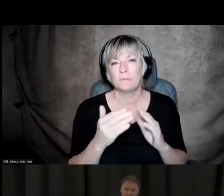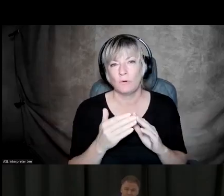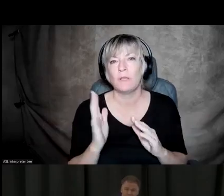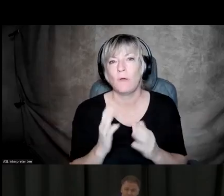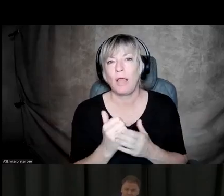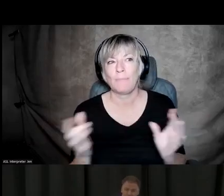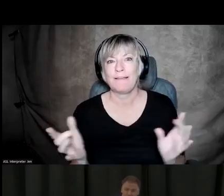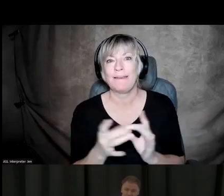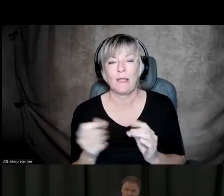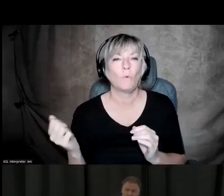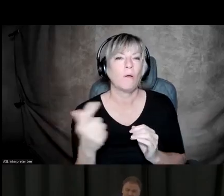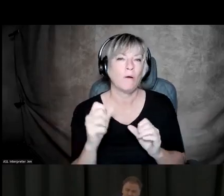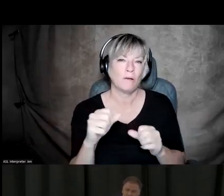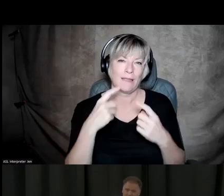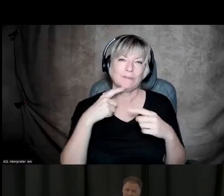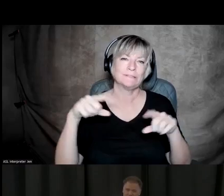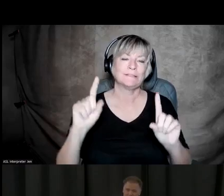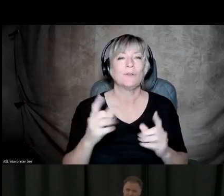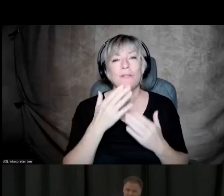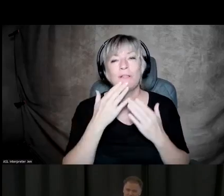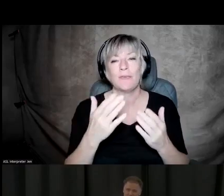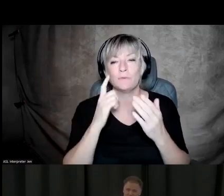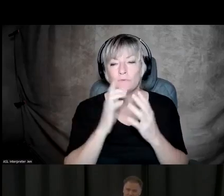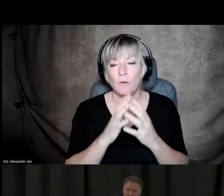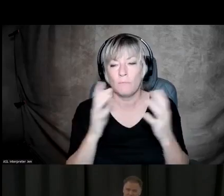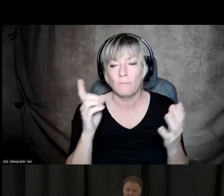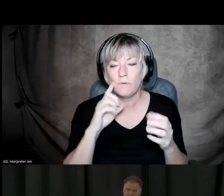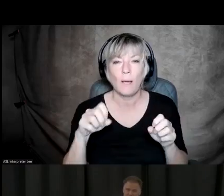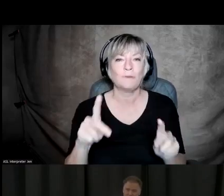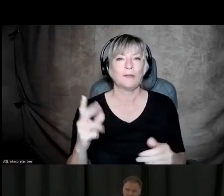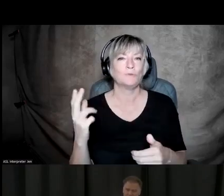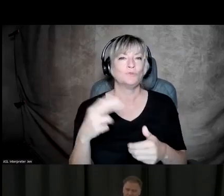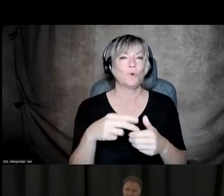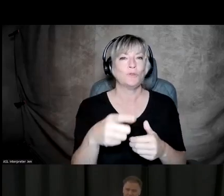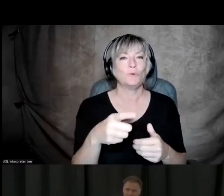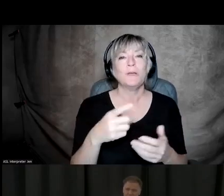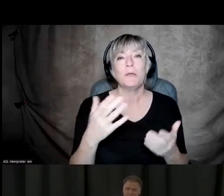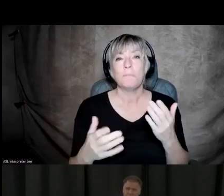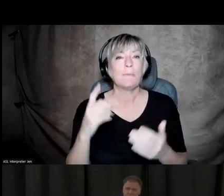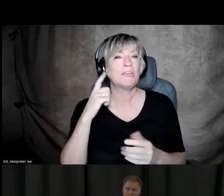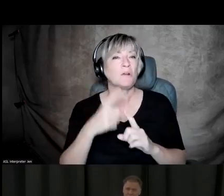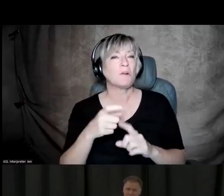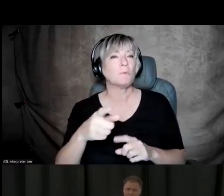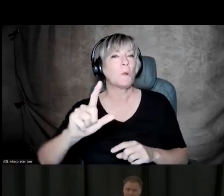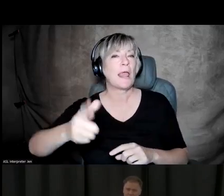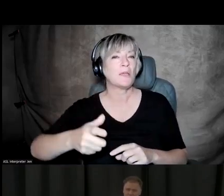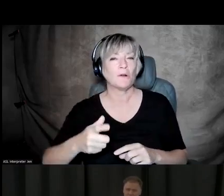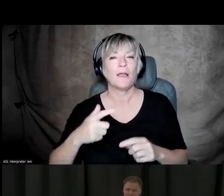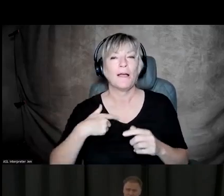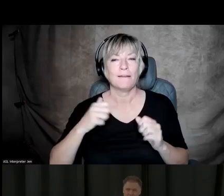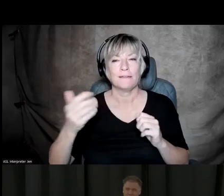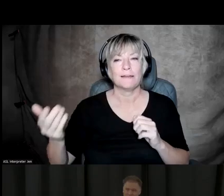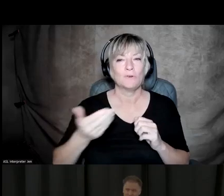can all be successful. So thank you so much for the opportunity to join you from the conference. And we may hear from you a little bit later so I can introduce